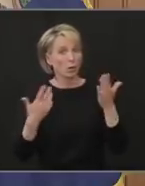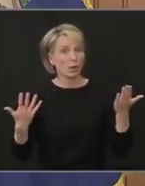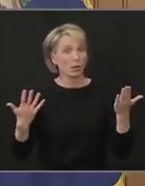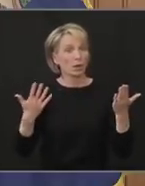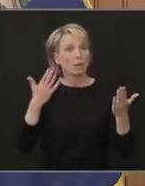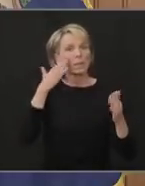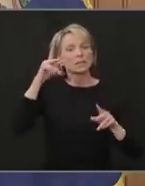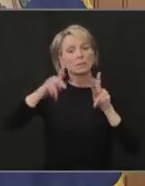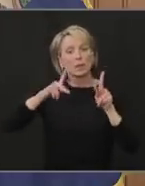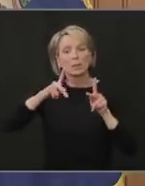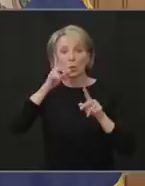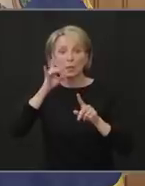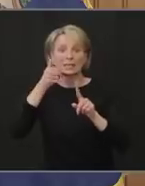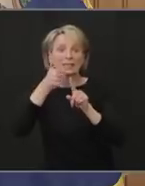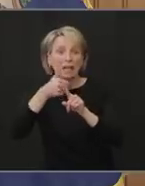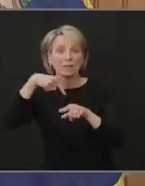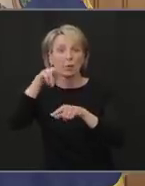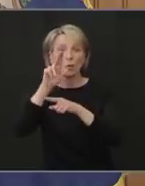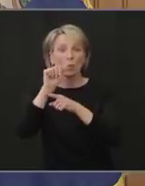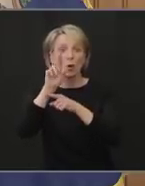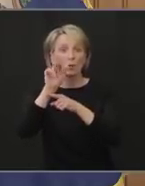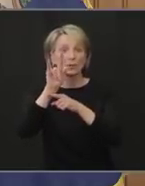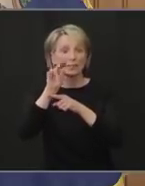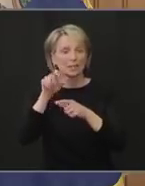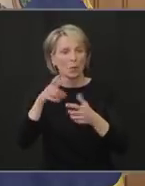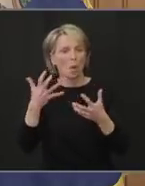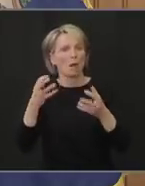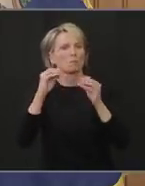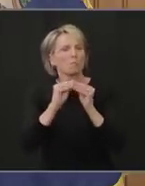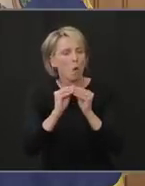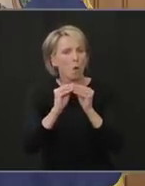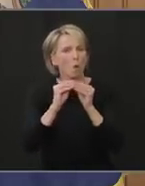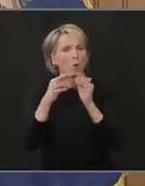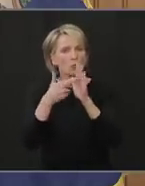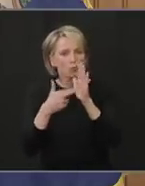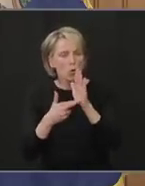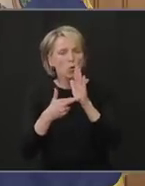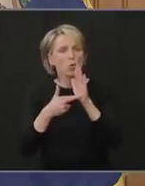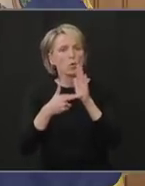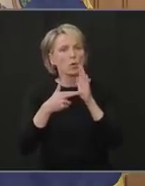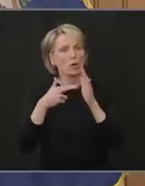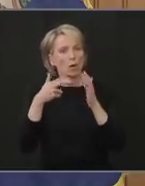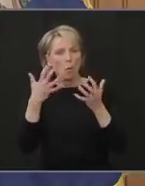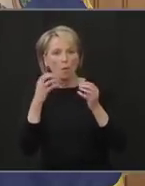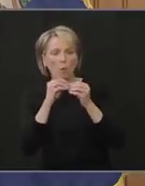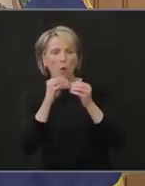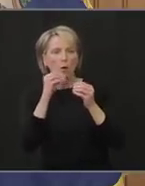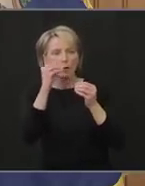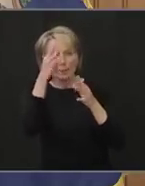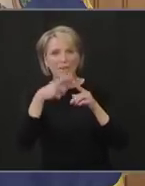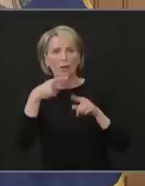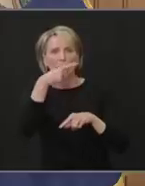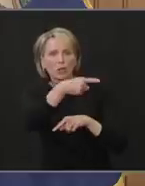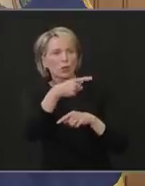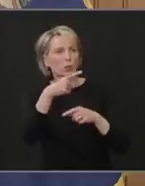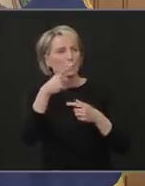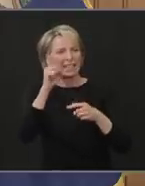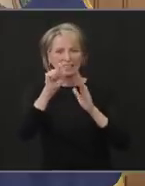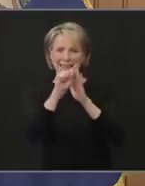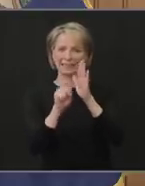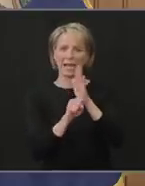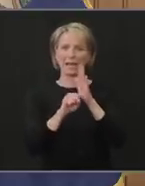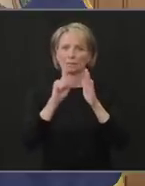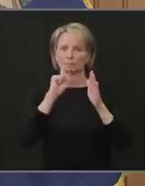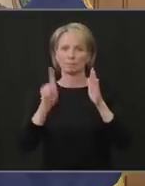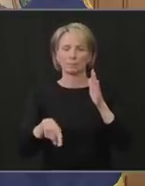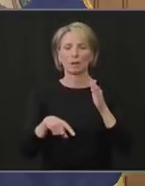for more direction from you. They can't enforce it without a statewide mandate. I cannot be more clear. If you come